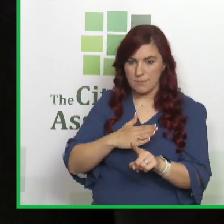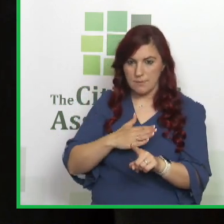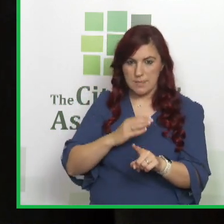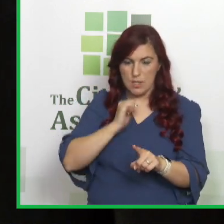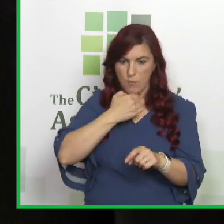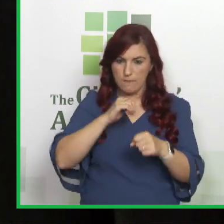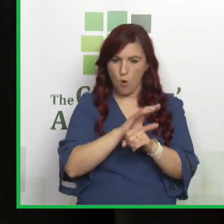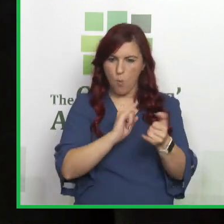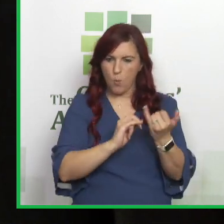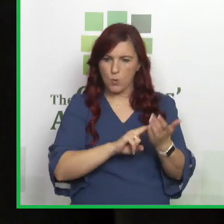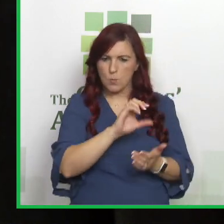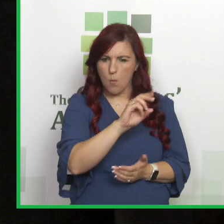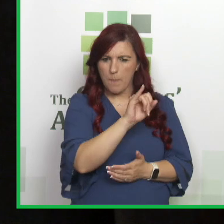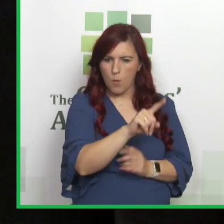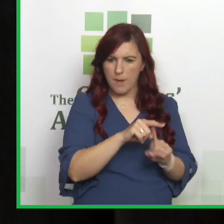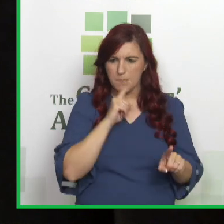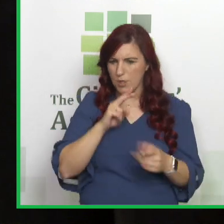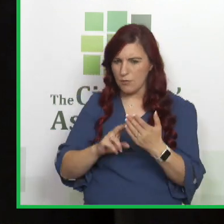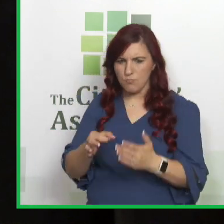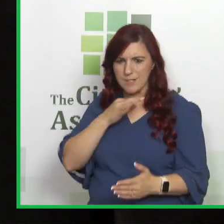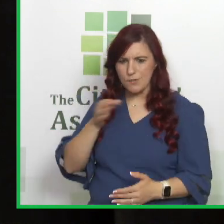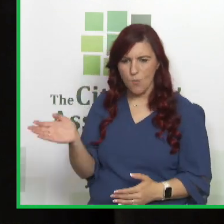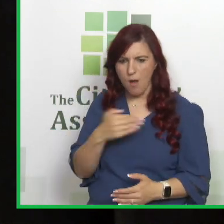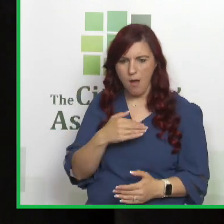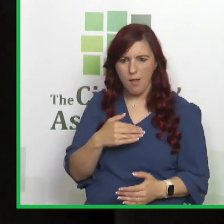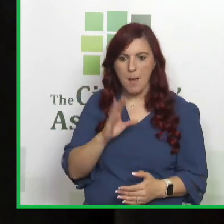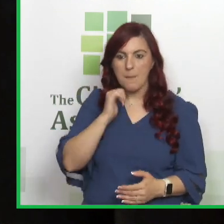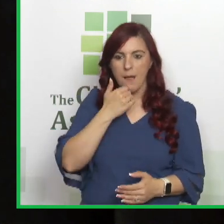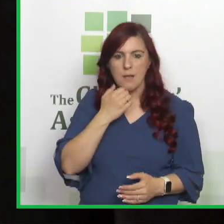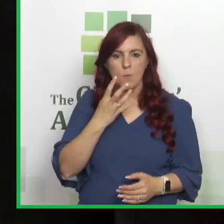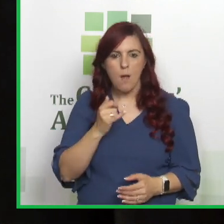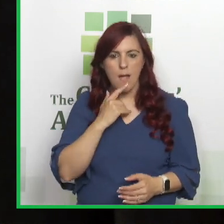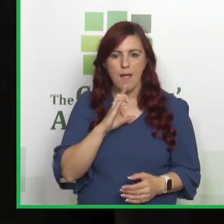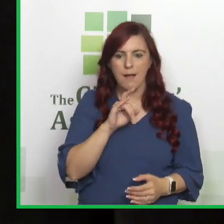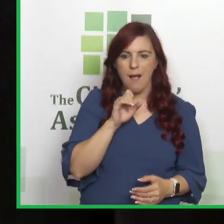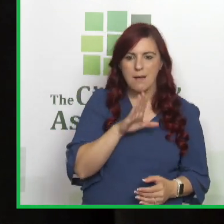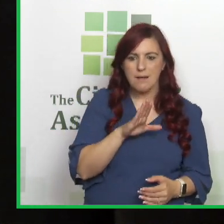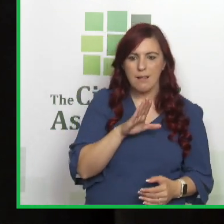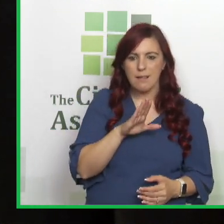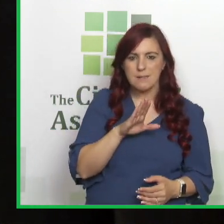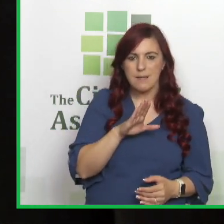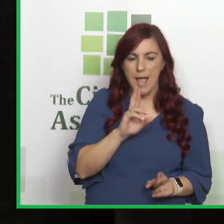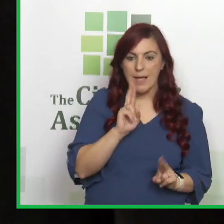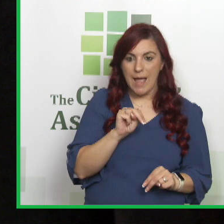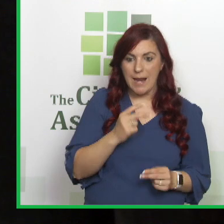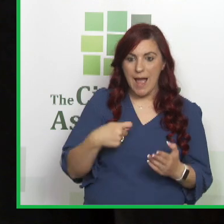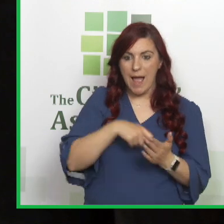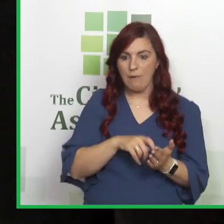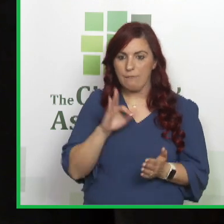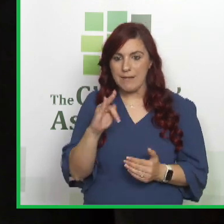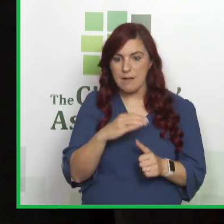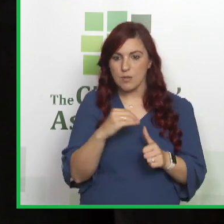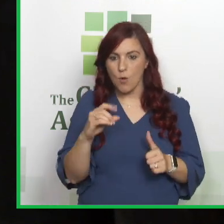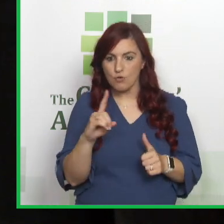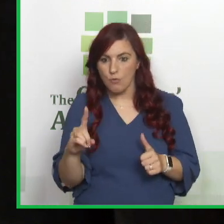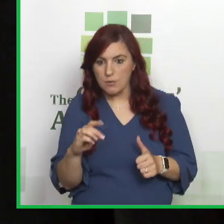but it's a risk to all drugs consumers, as cartels can add fentanyl to other drugs to increase addiction, thereby increasing customer base,